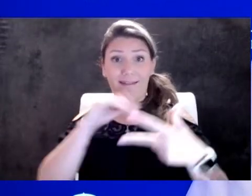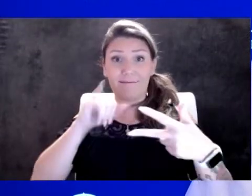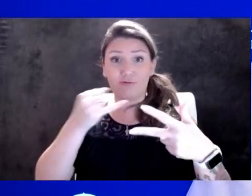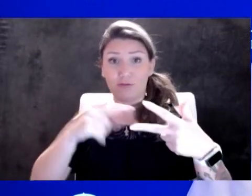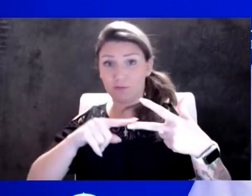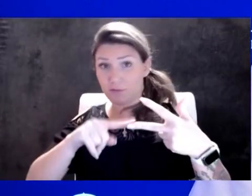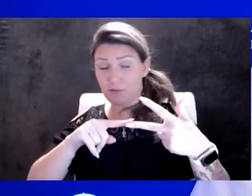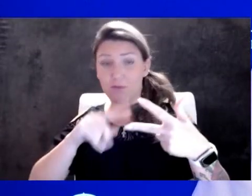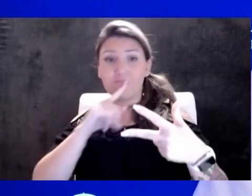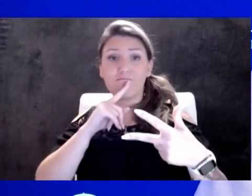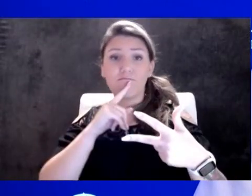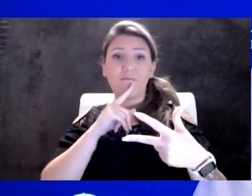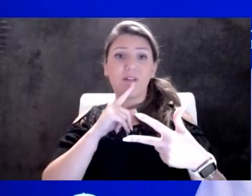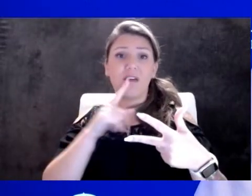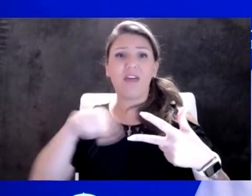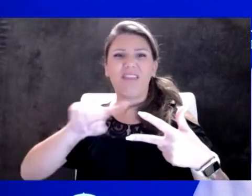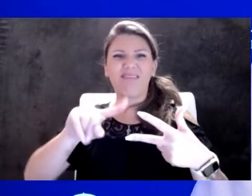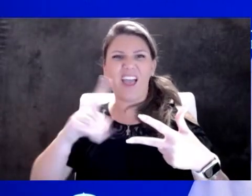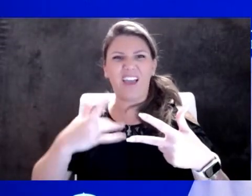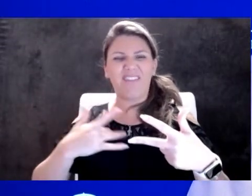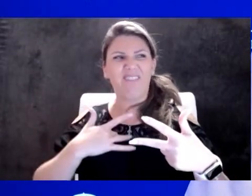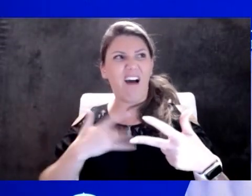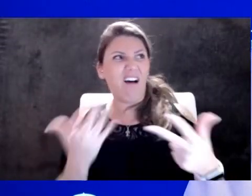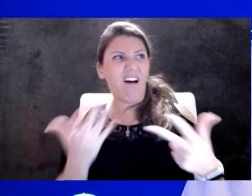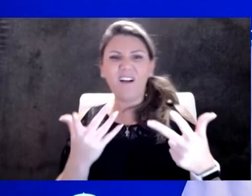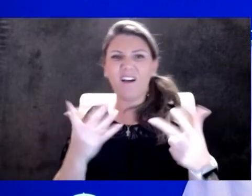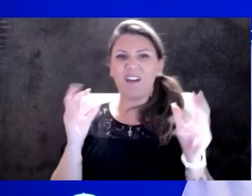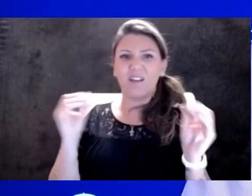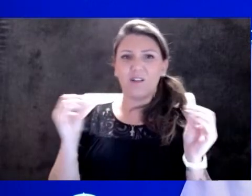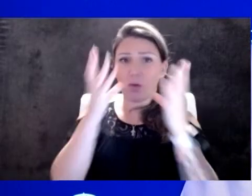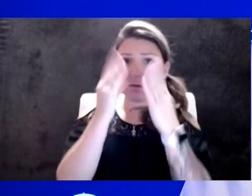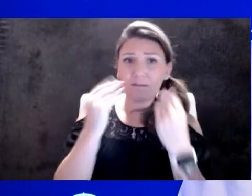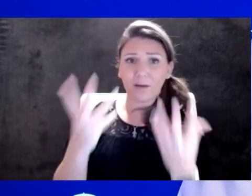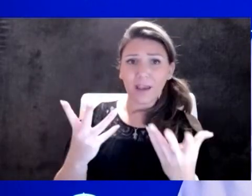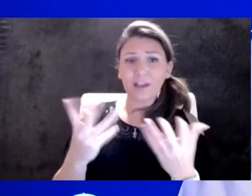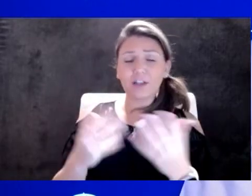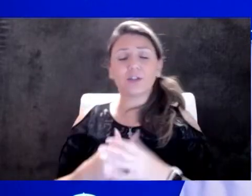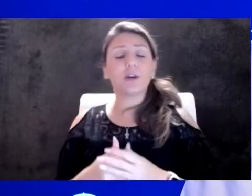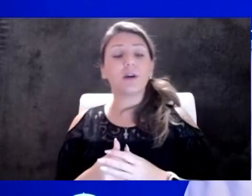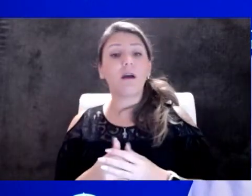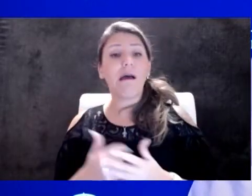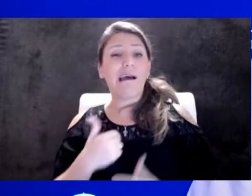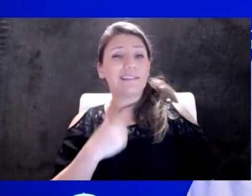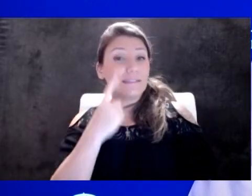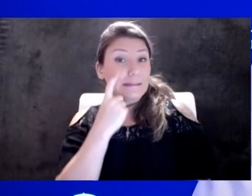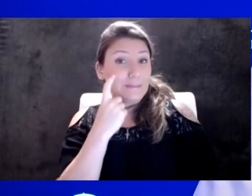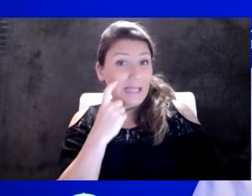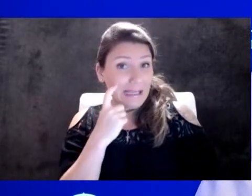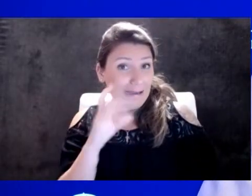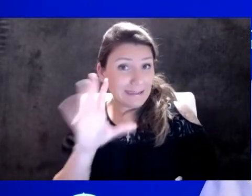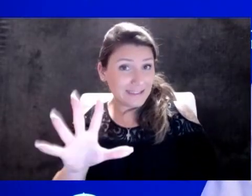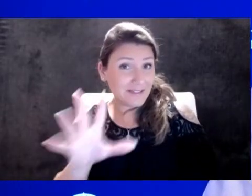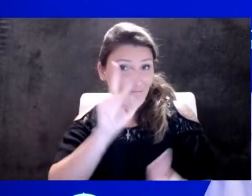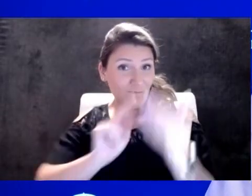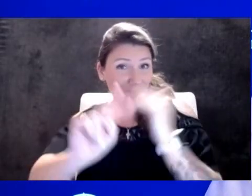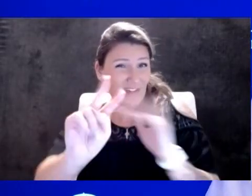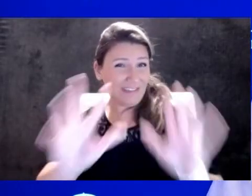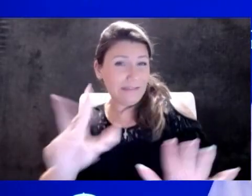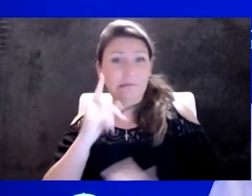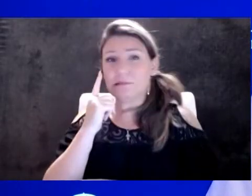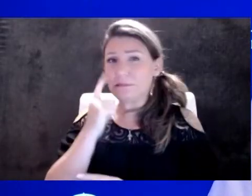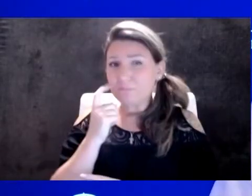kind of felt left out, didn't have any information. I really suspect, and this is just crystal ball, I really suspect